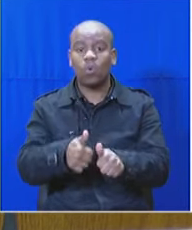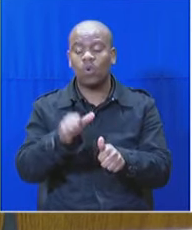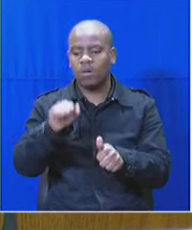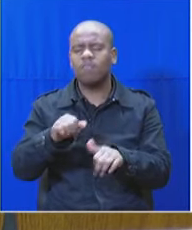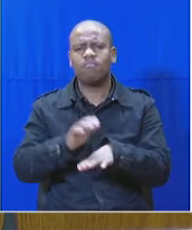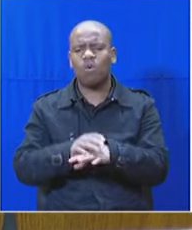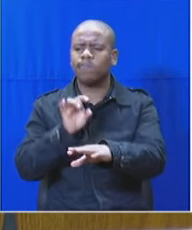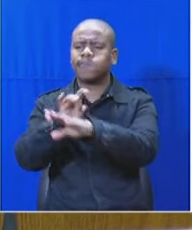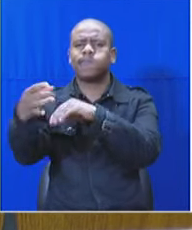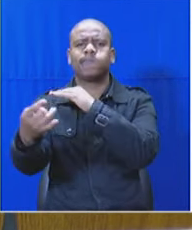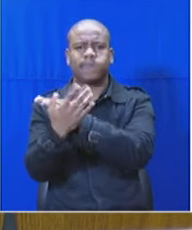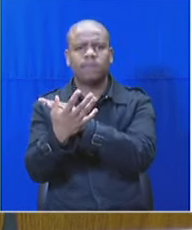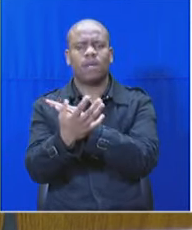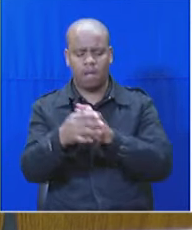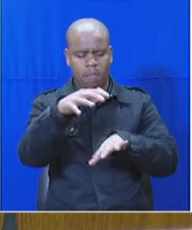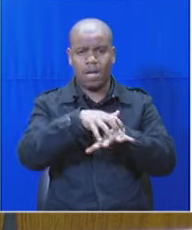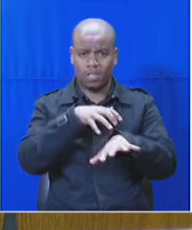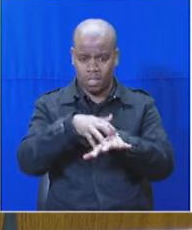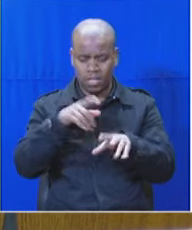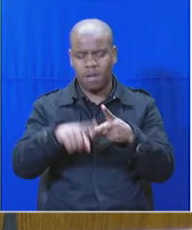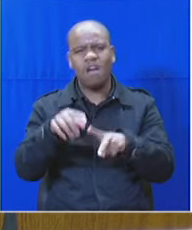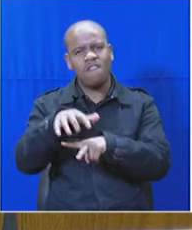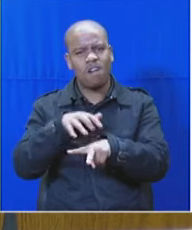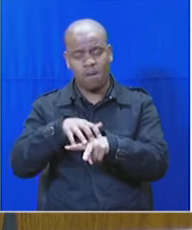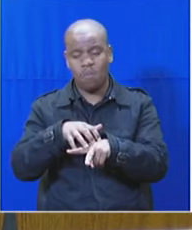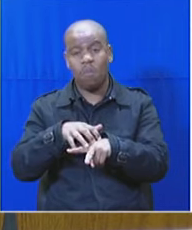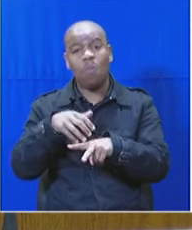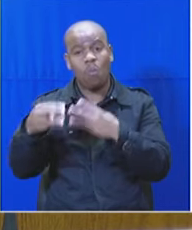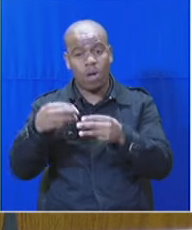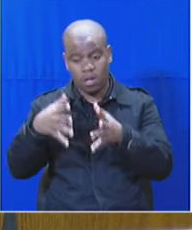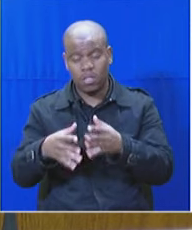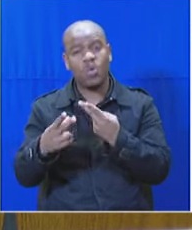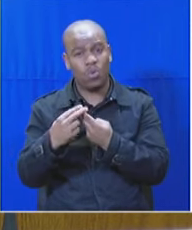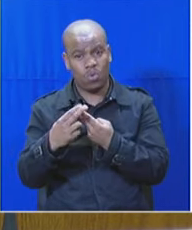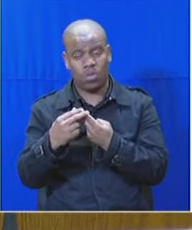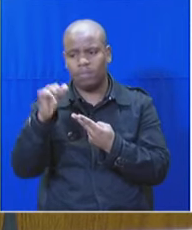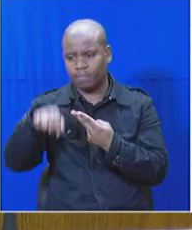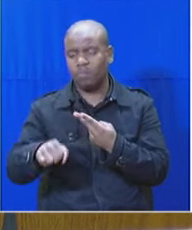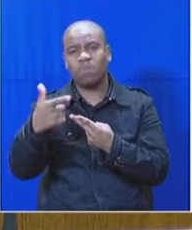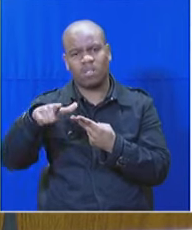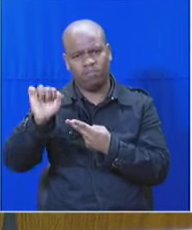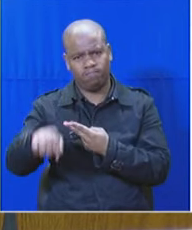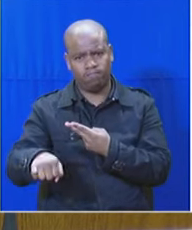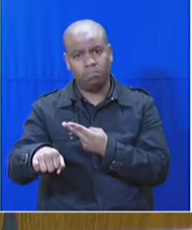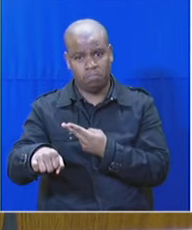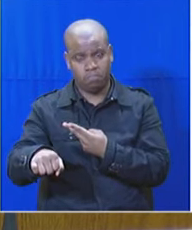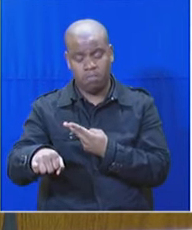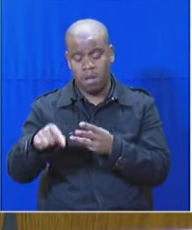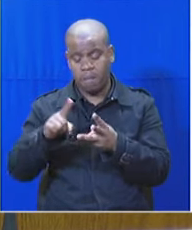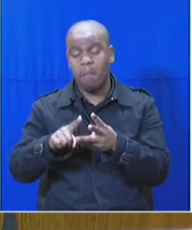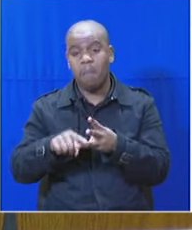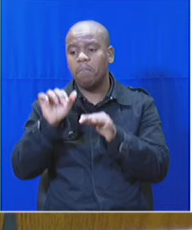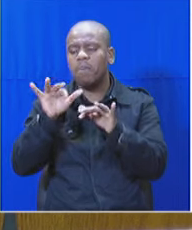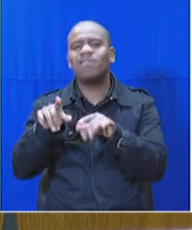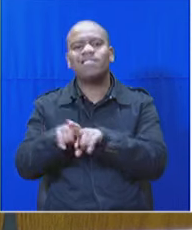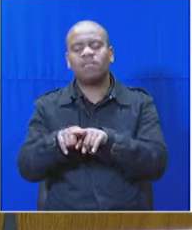with organized agriculture, farm workers' unions, civil society organizations with interest on land, and academics have taken